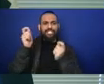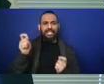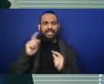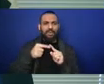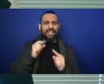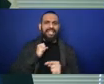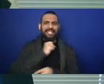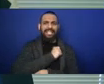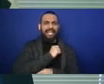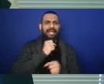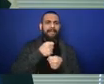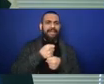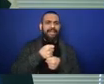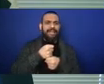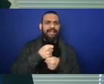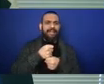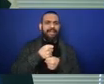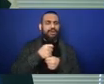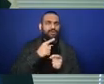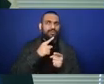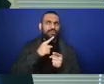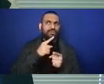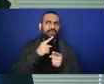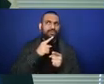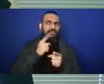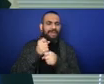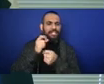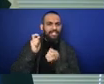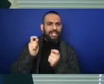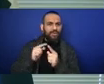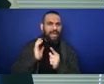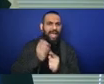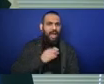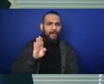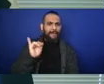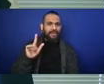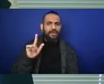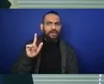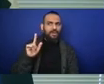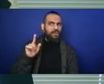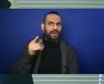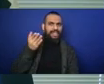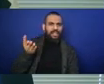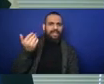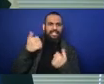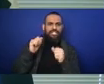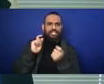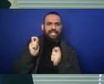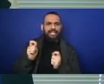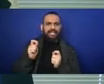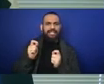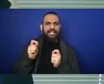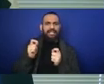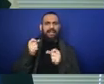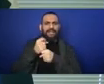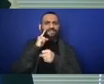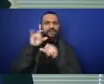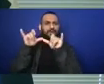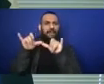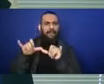been expanded. We were able to get a broader group of Americans to qualify for the child tax credit. But I'm going to turn to